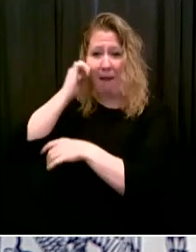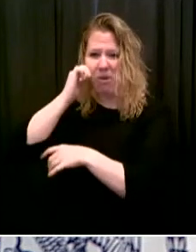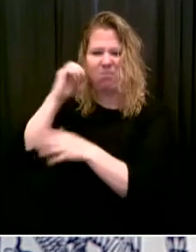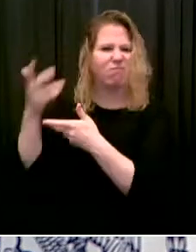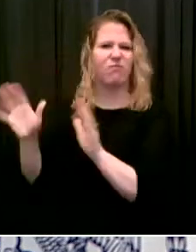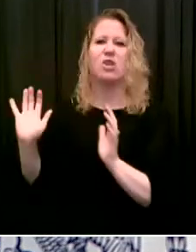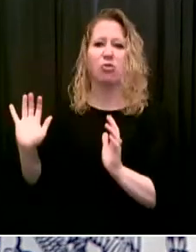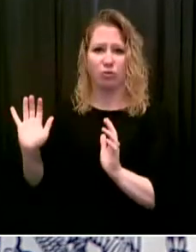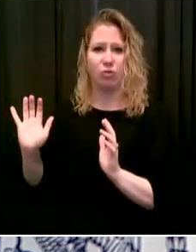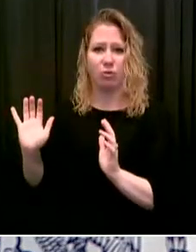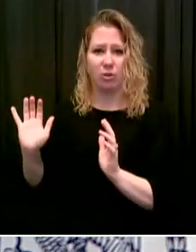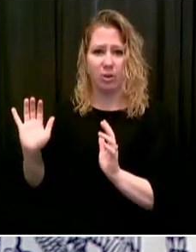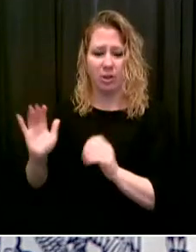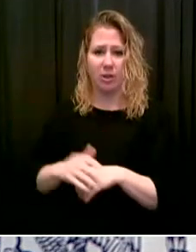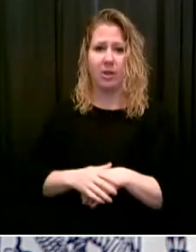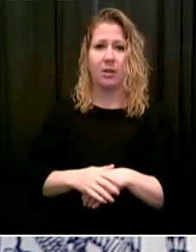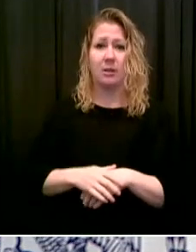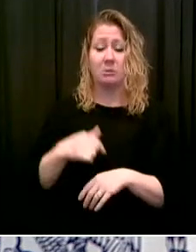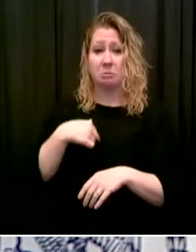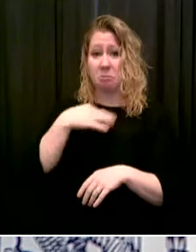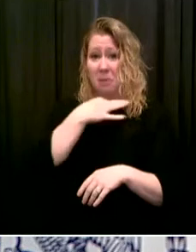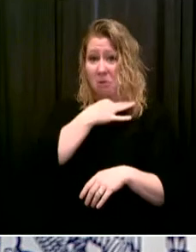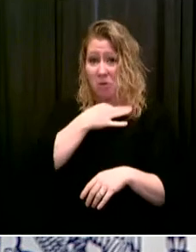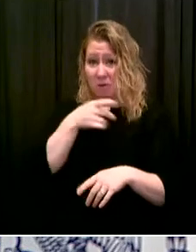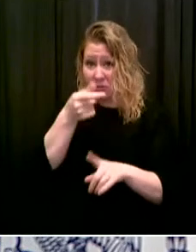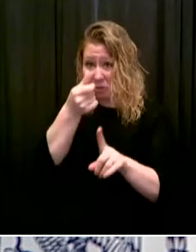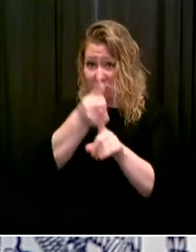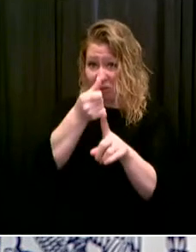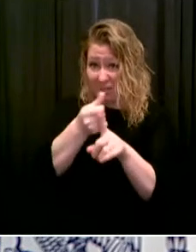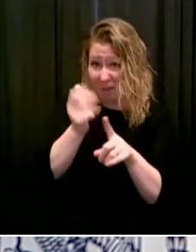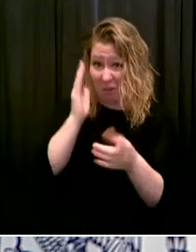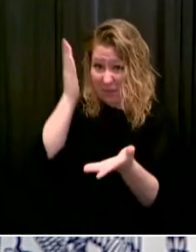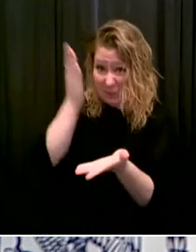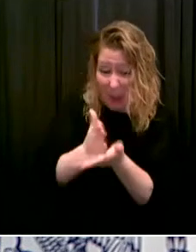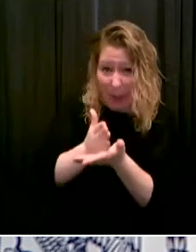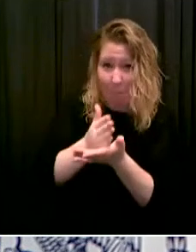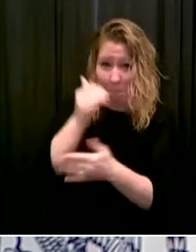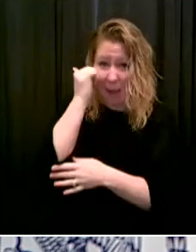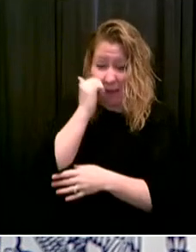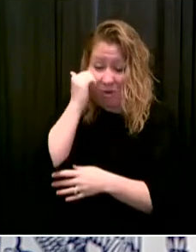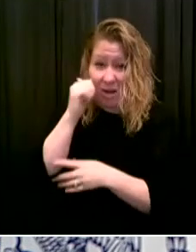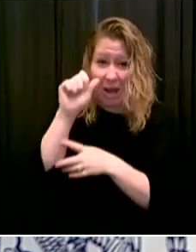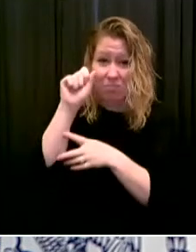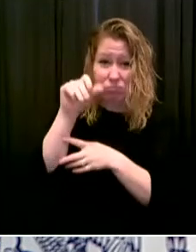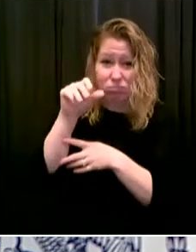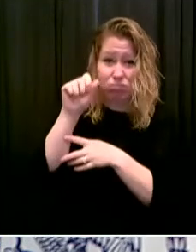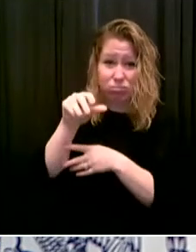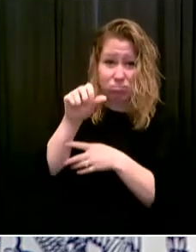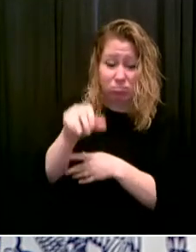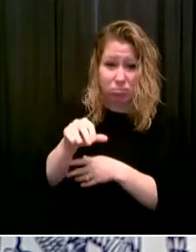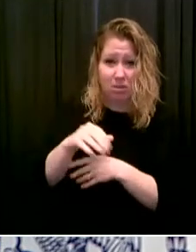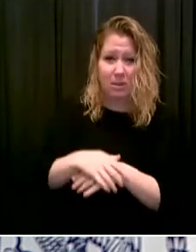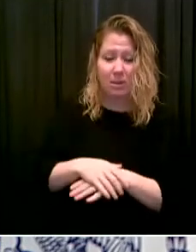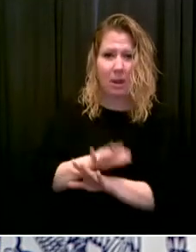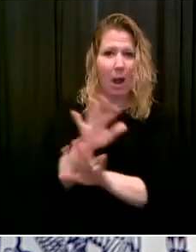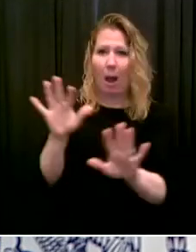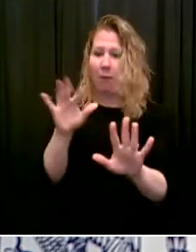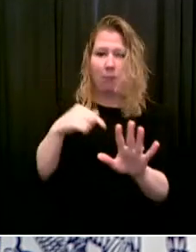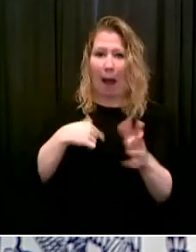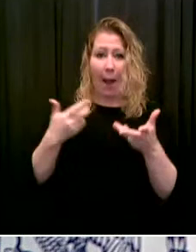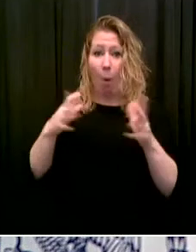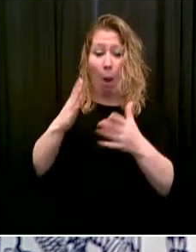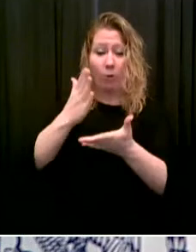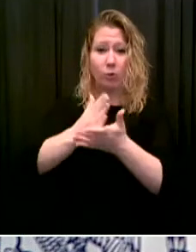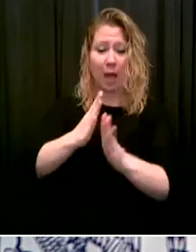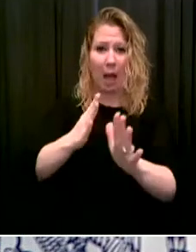involves ending these daily news conferences, which have boosted our access to government and to you. But please elaborate on